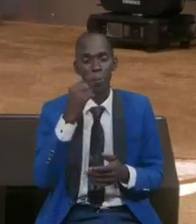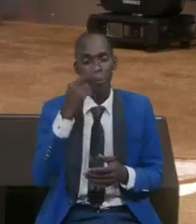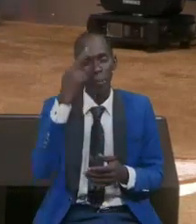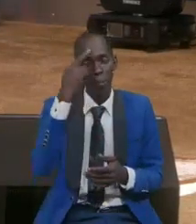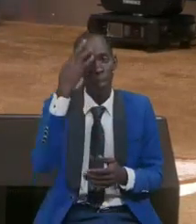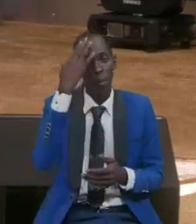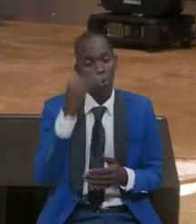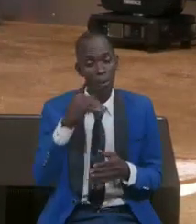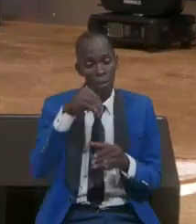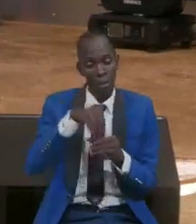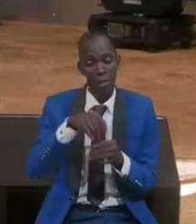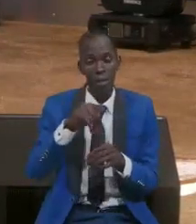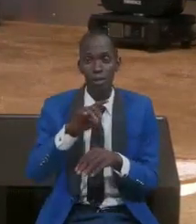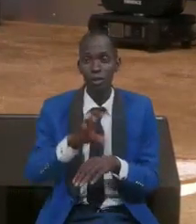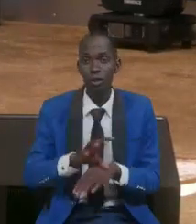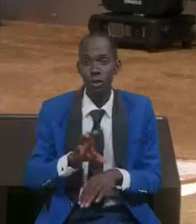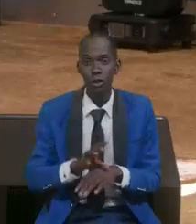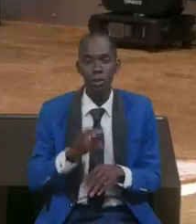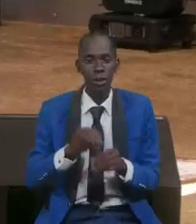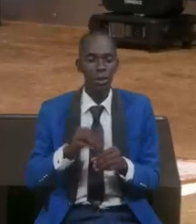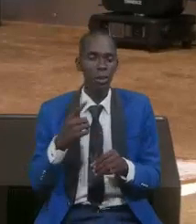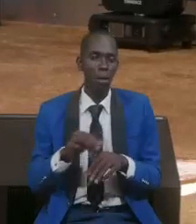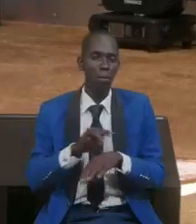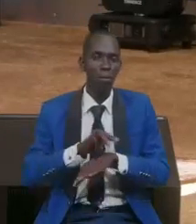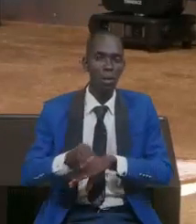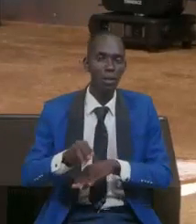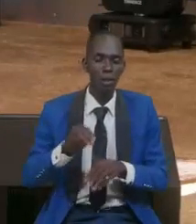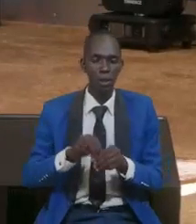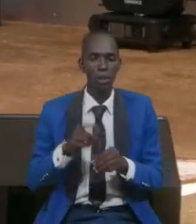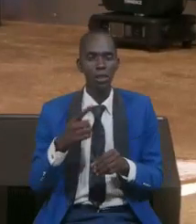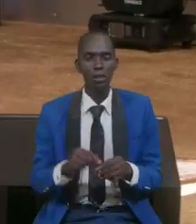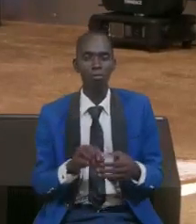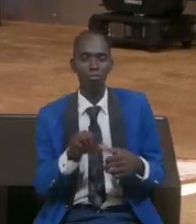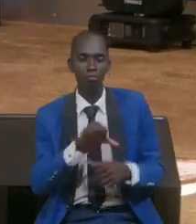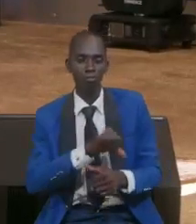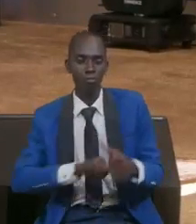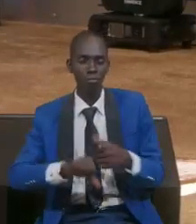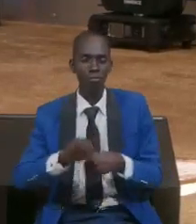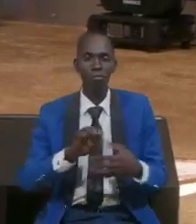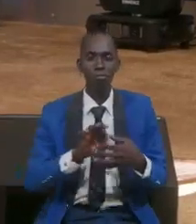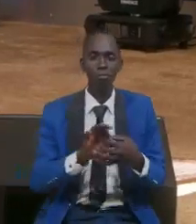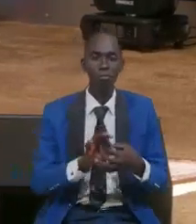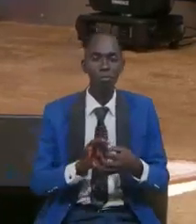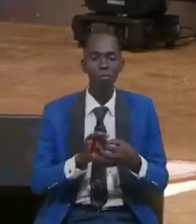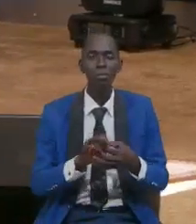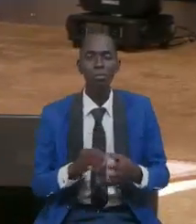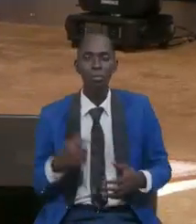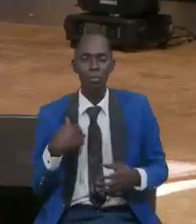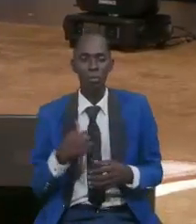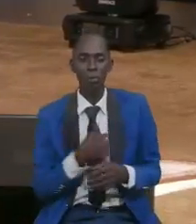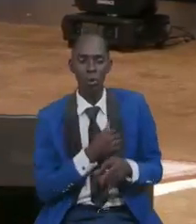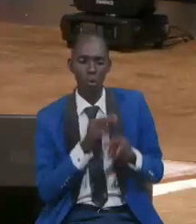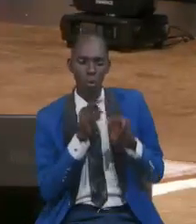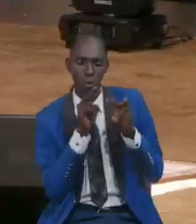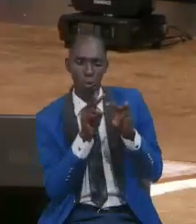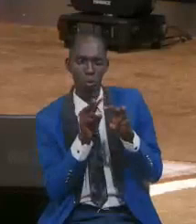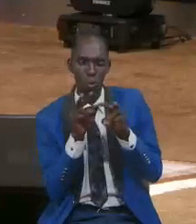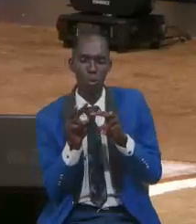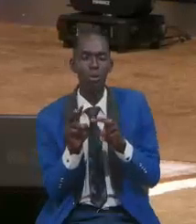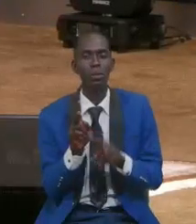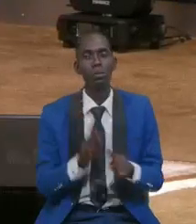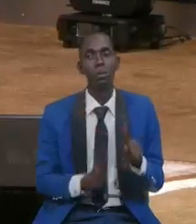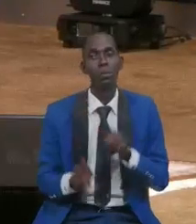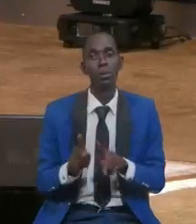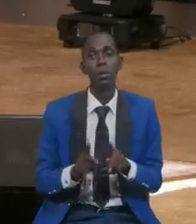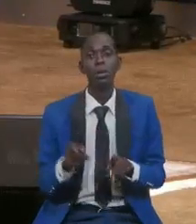the church, in the ministry, in the fellowship, we watch people. If they get into